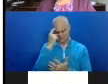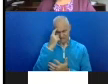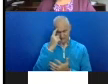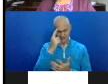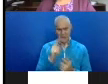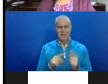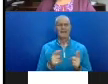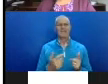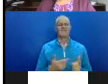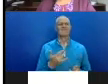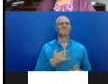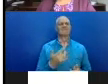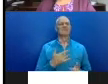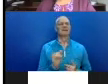are